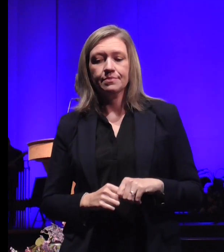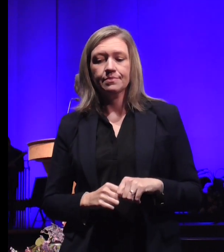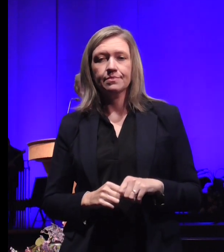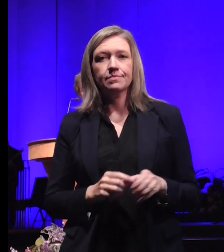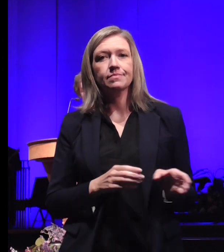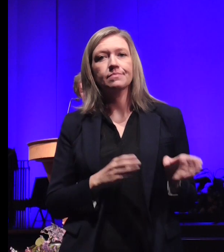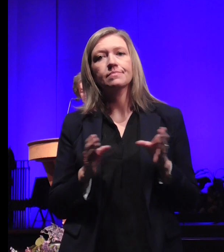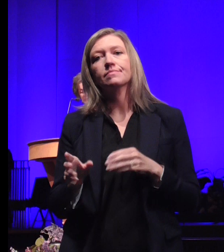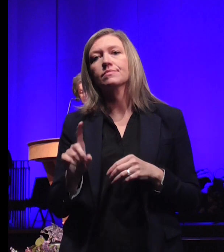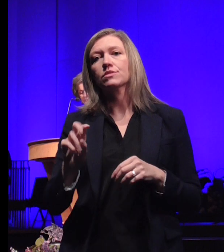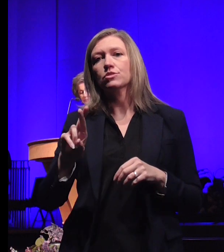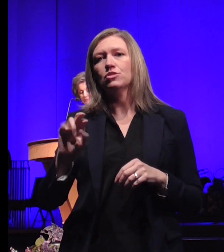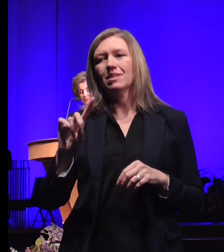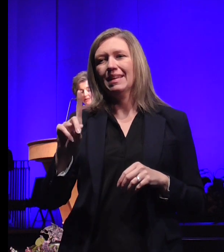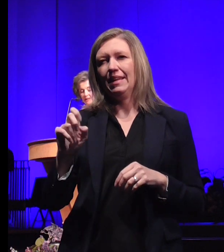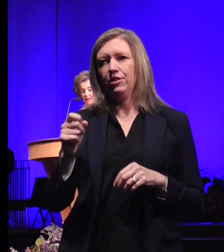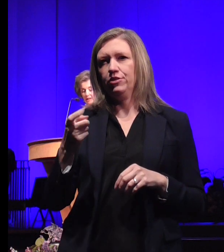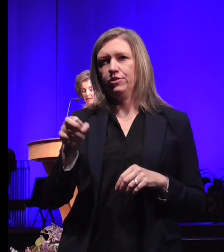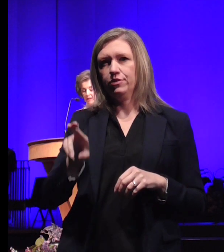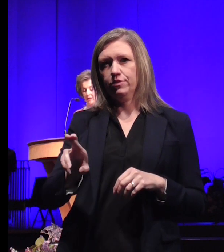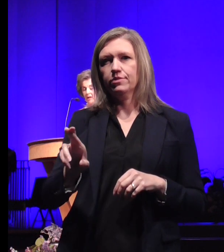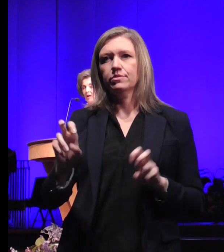And from Dr. Keltner,